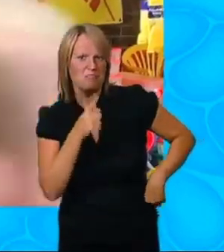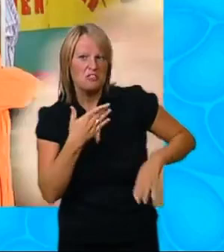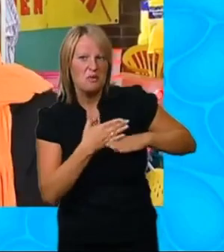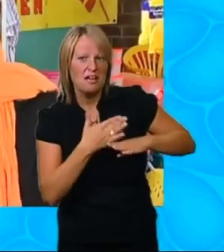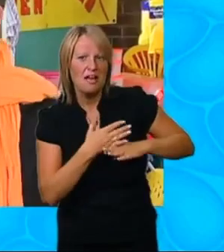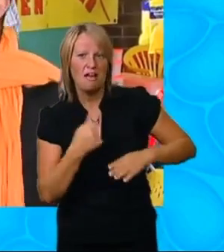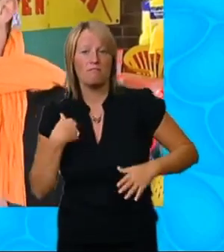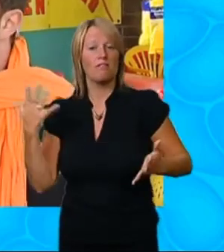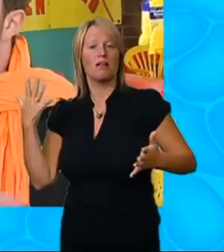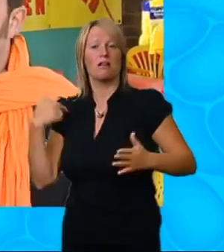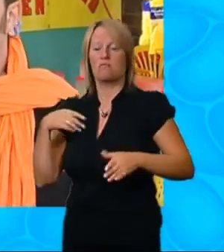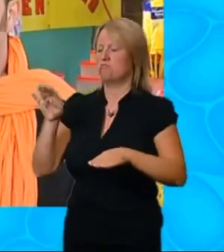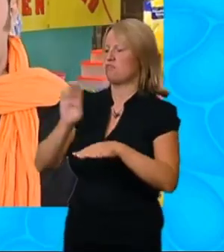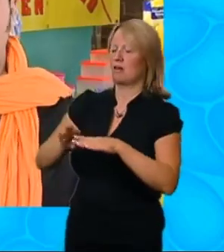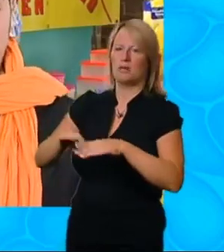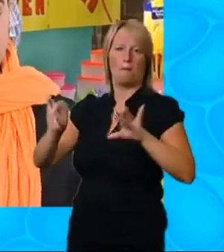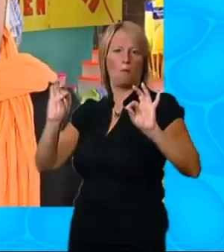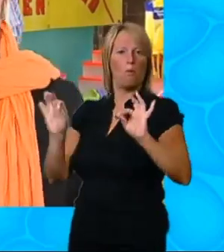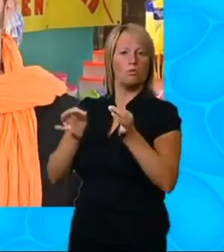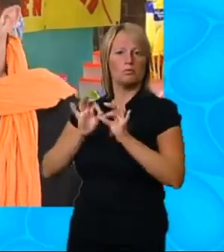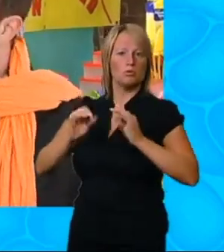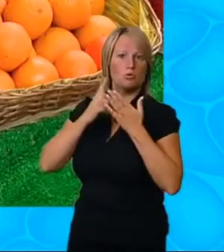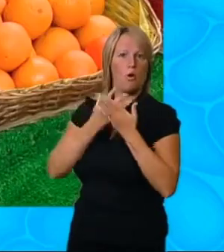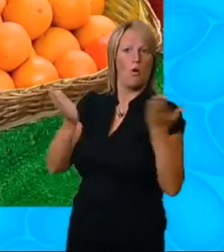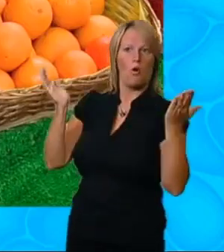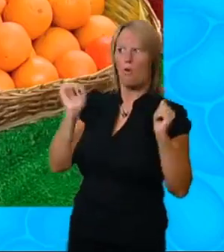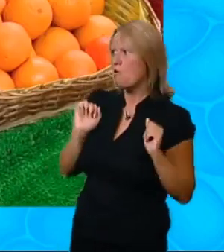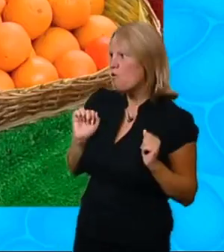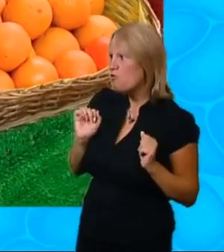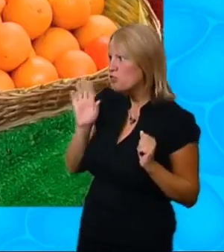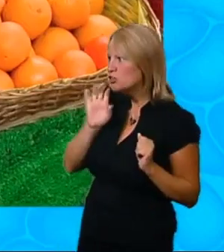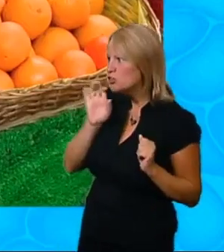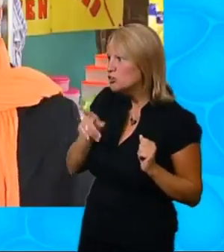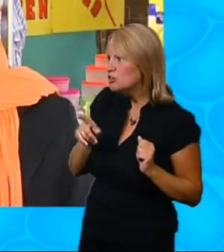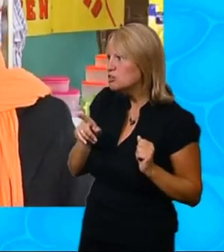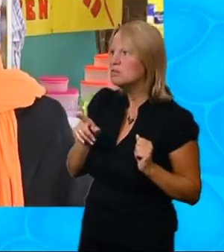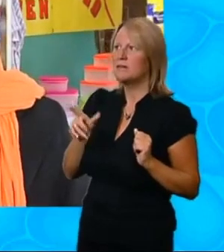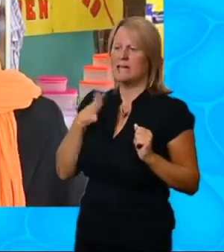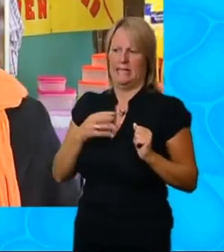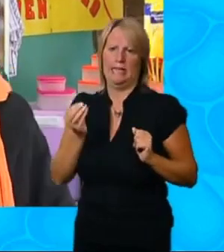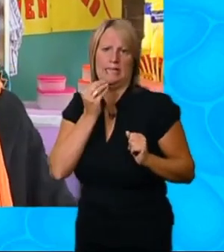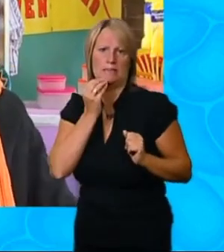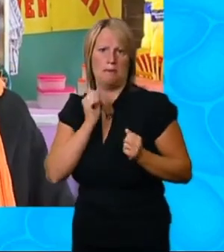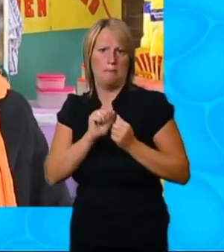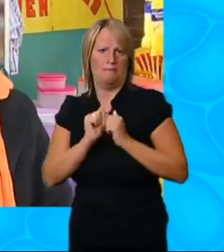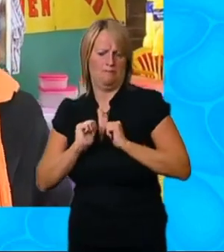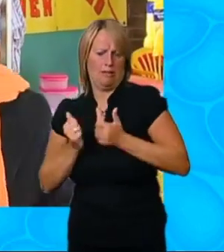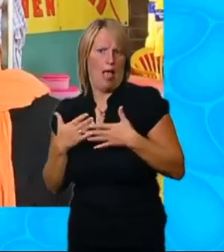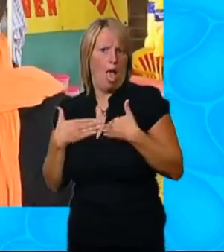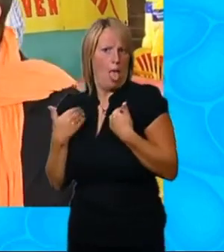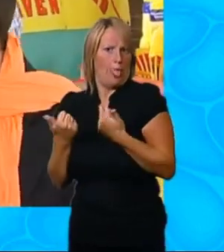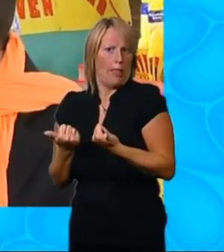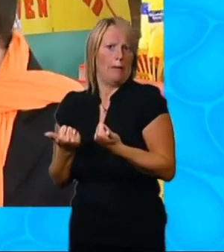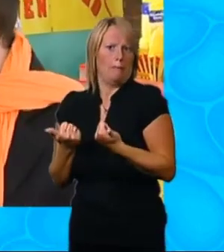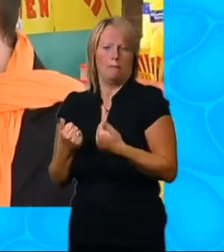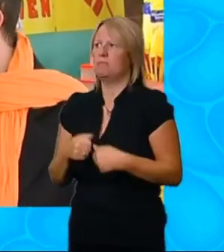fine, thanks. I'm just practicing the lines for our new musical show. Ah, oranges. That's just what I need to keep me fit and healthy for the opening